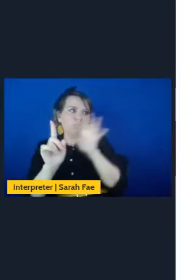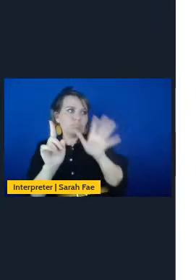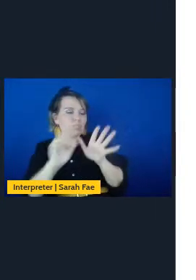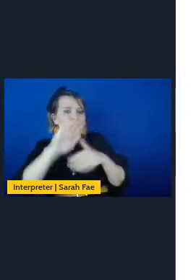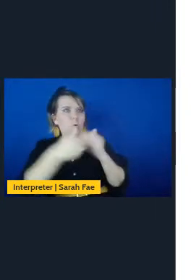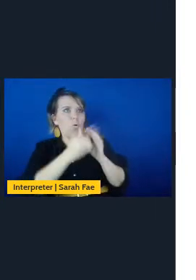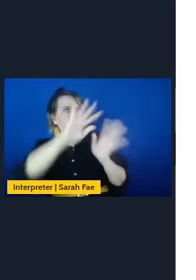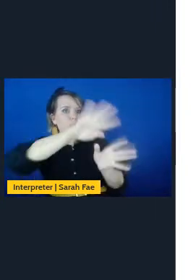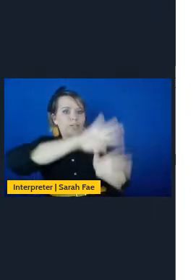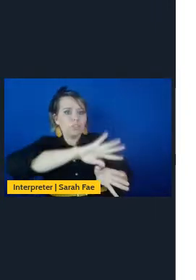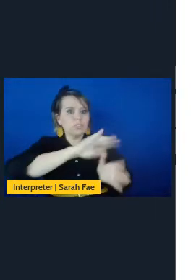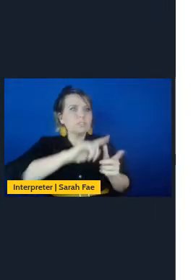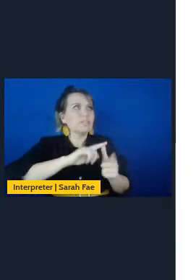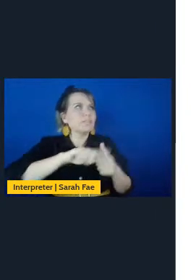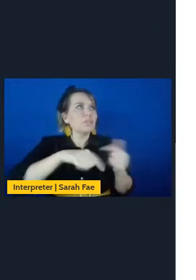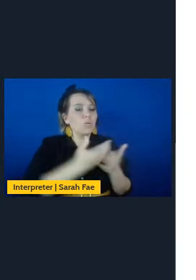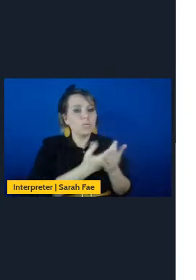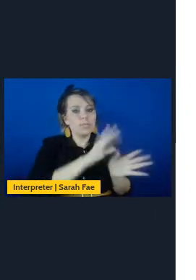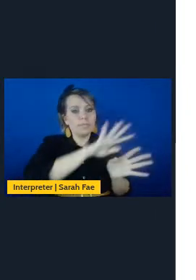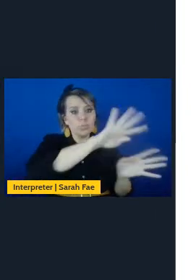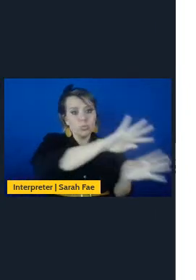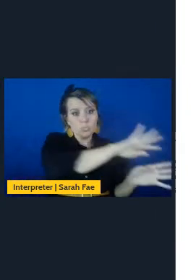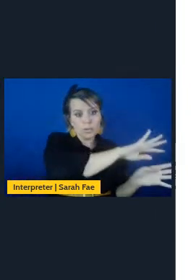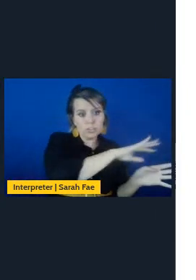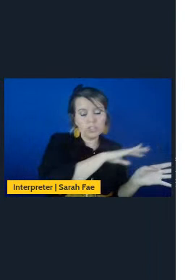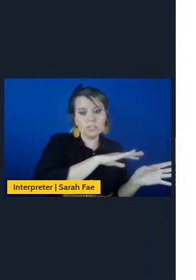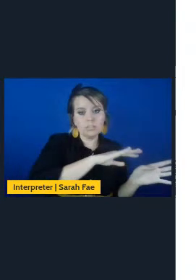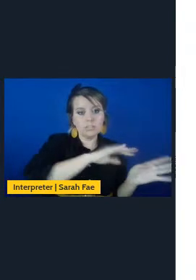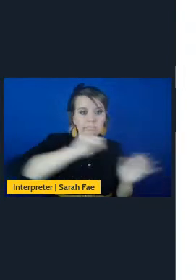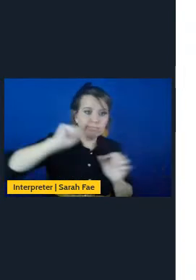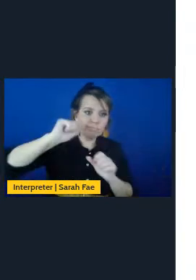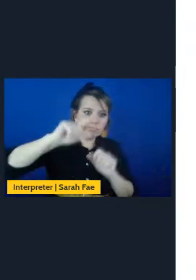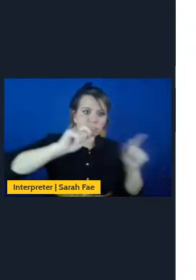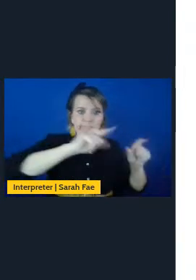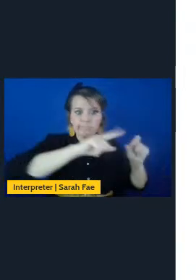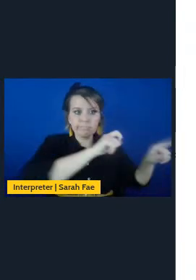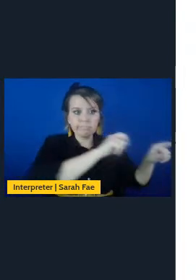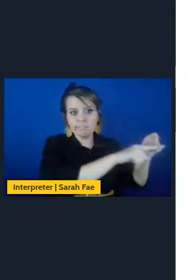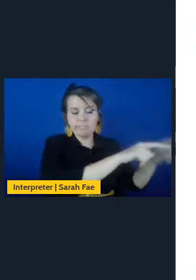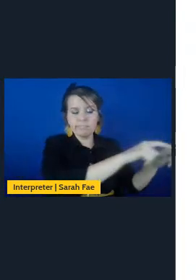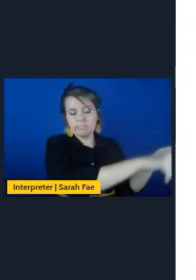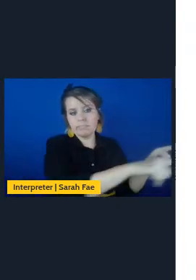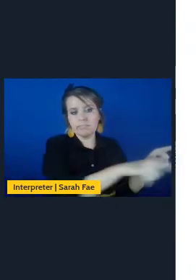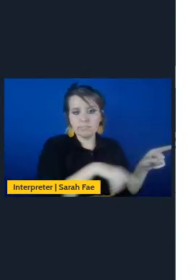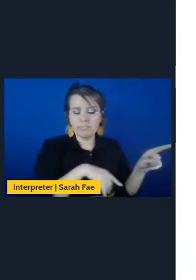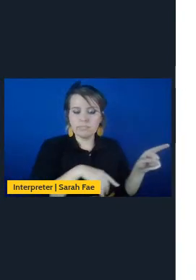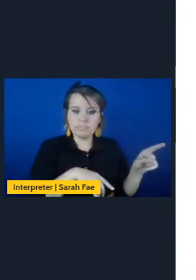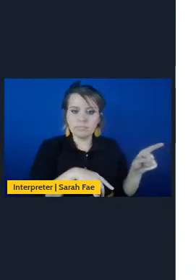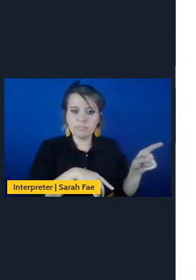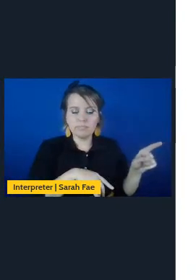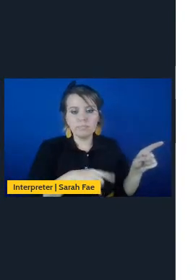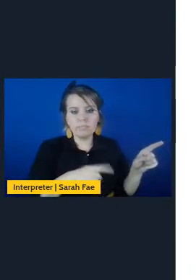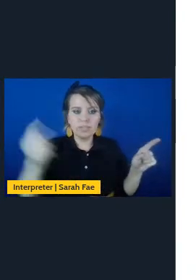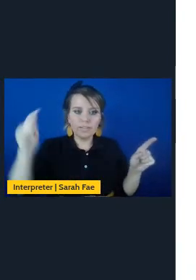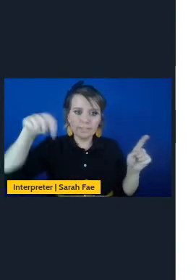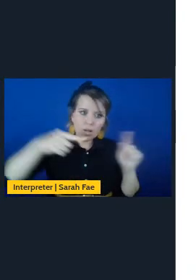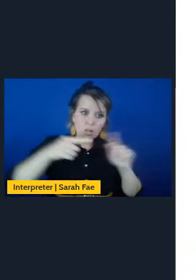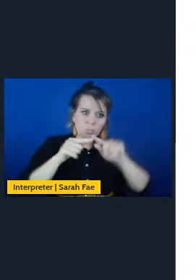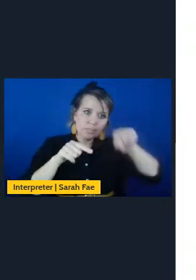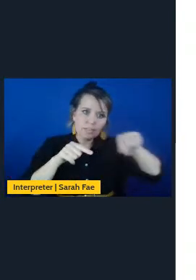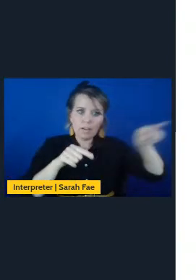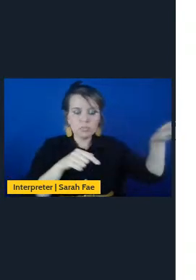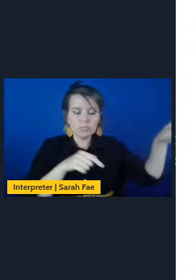branches for the ephemeral environments, and from the CLI for development